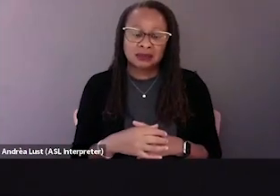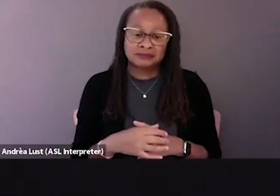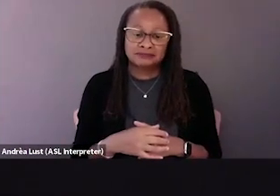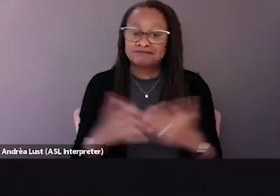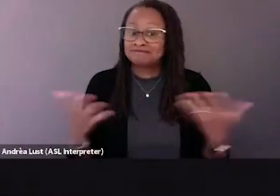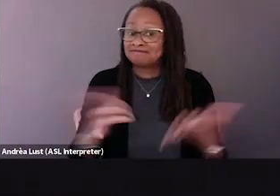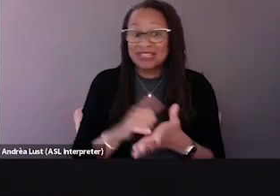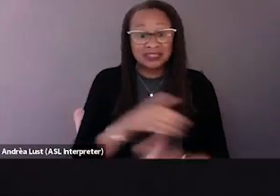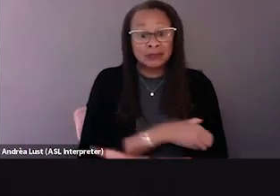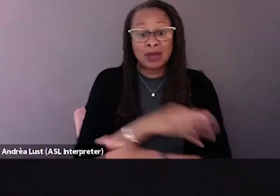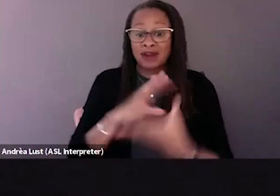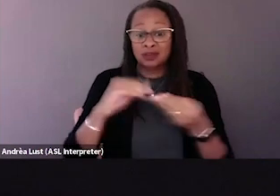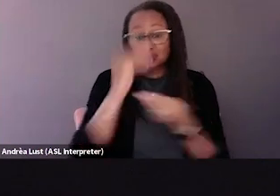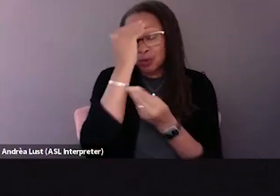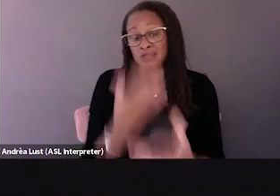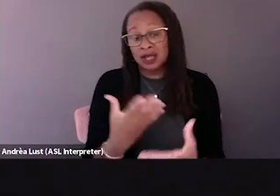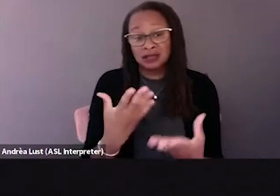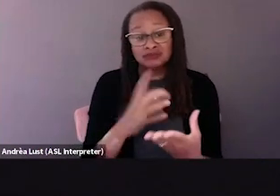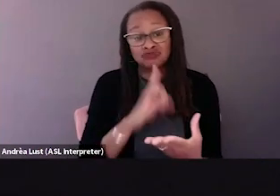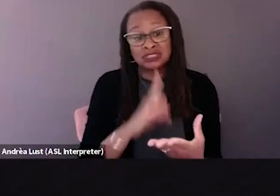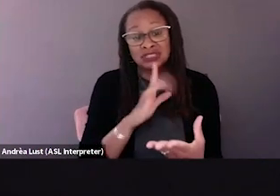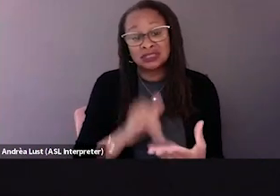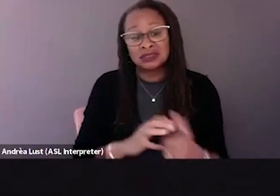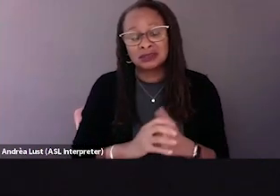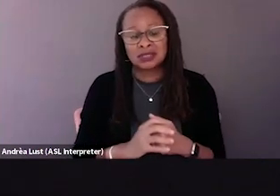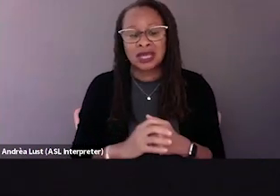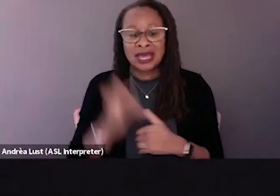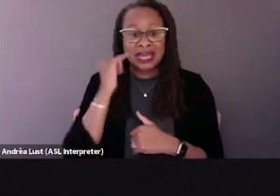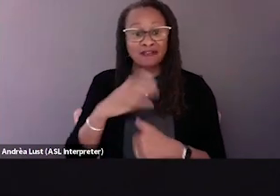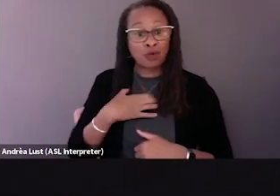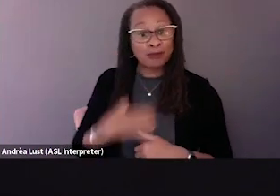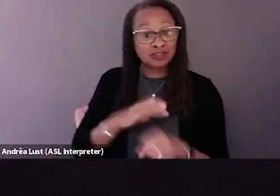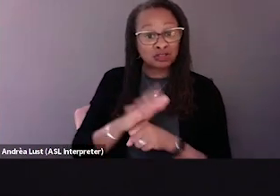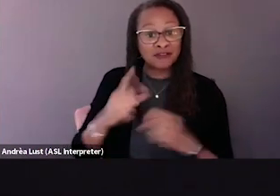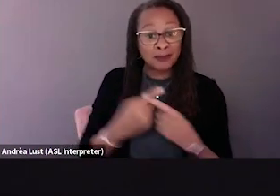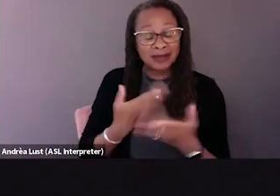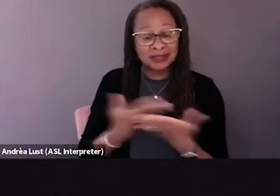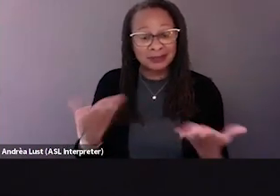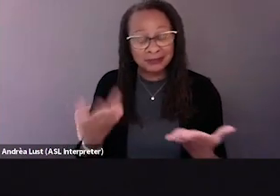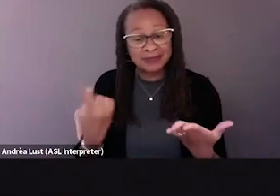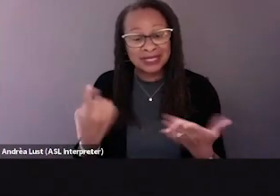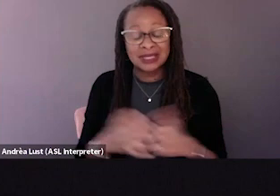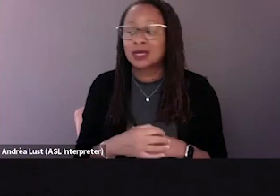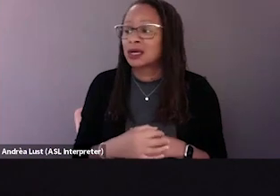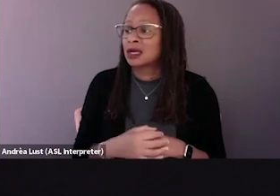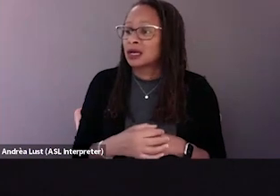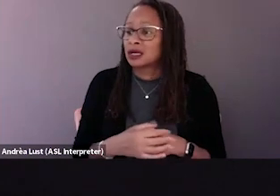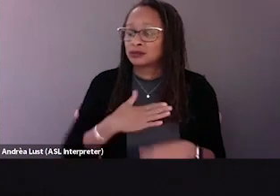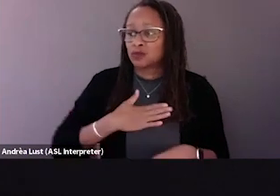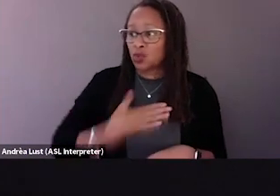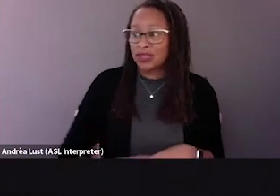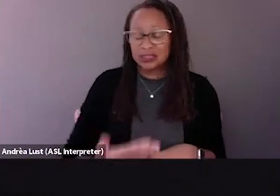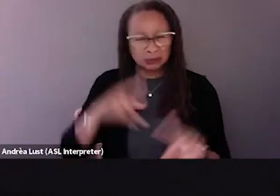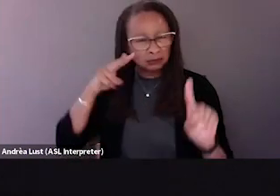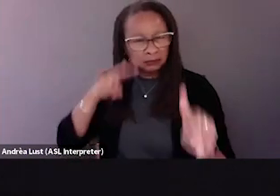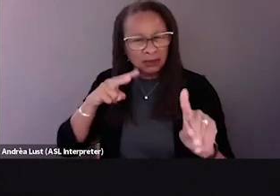that's the power of storytelling ultimately, right? Is that if you're passionate enough about something and you're willing to tear at the